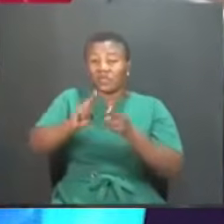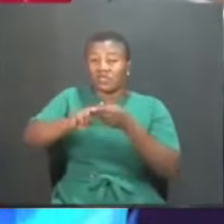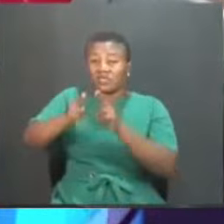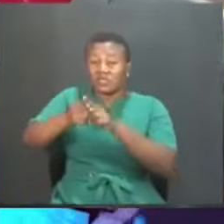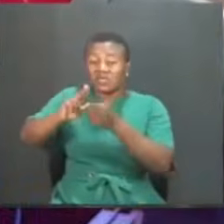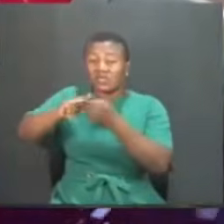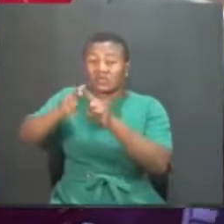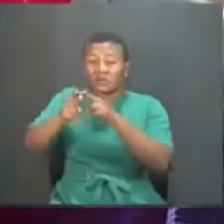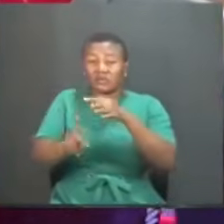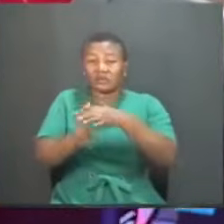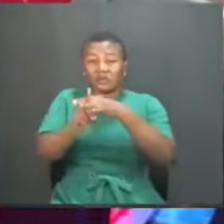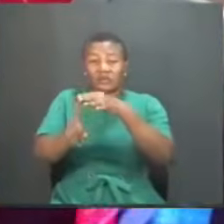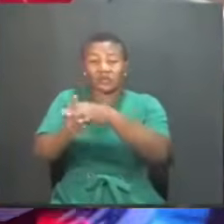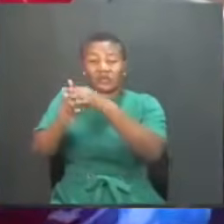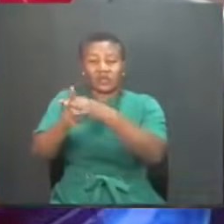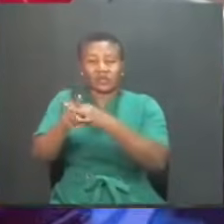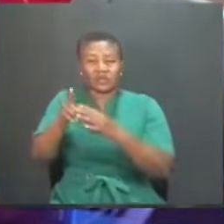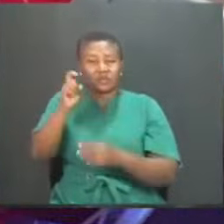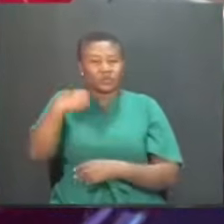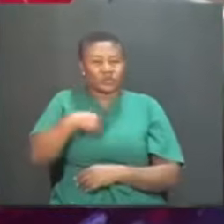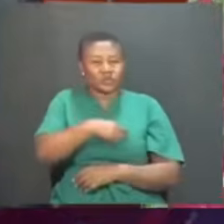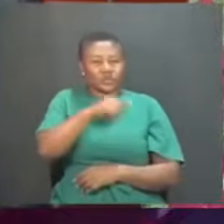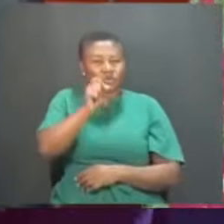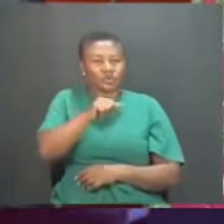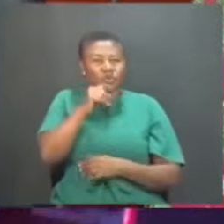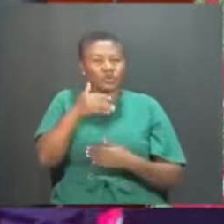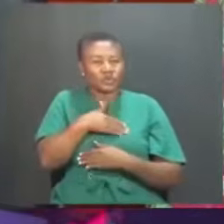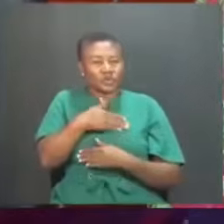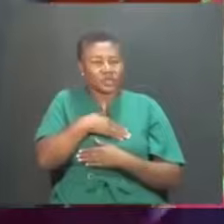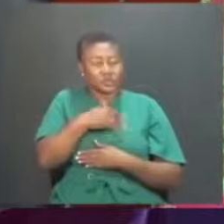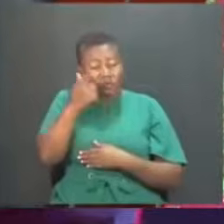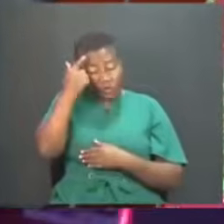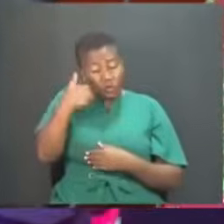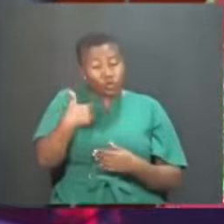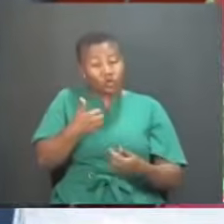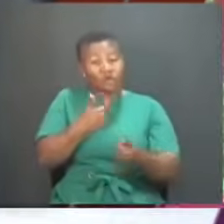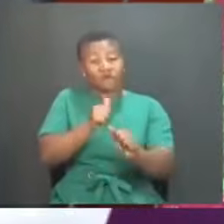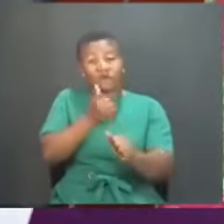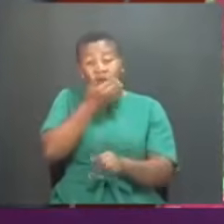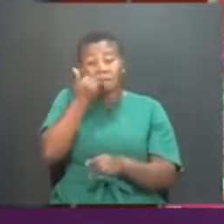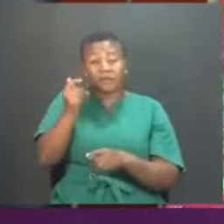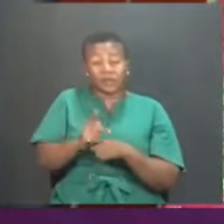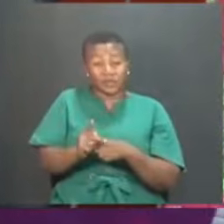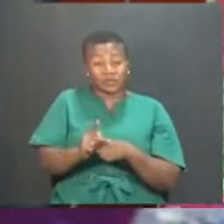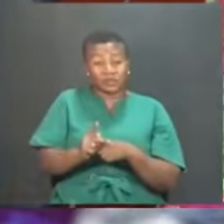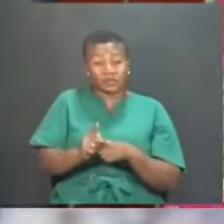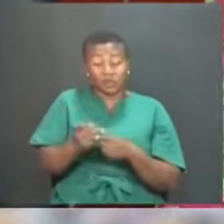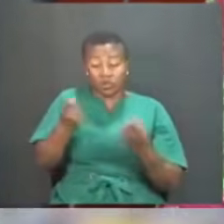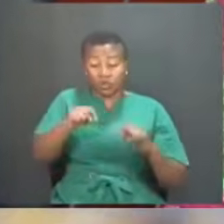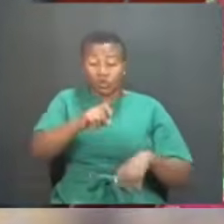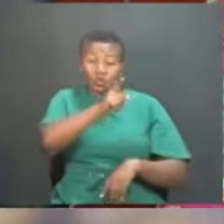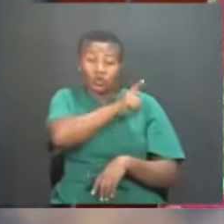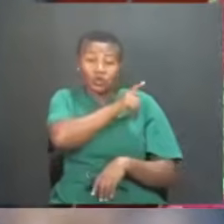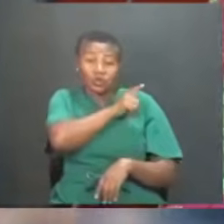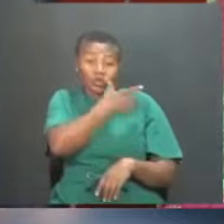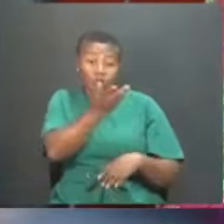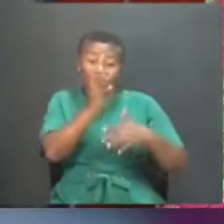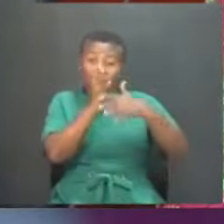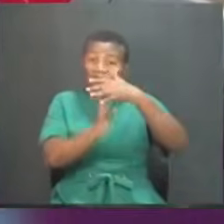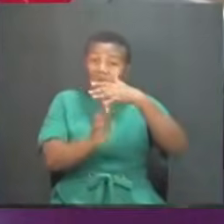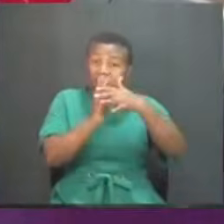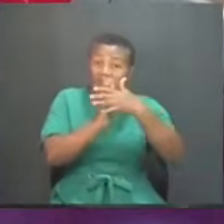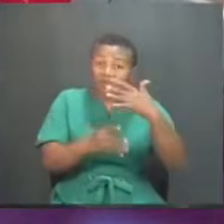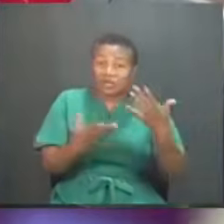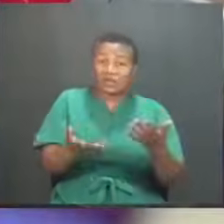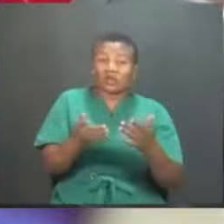sector should not threaten us, because this is the best practice that we are learning, and I'm sure that when the police begin, or when the immigration starts, or when fire